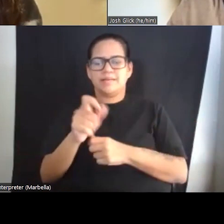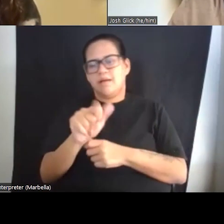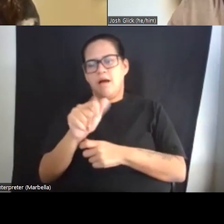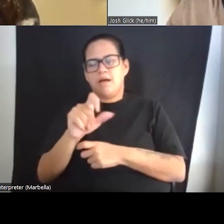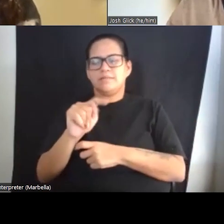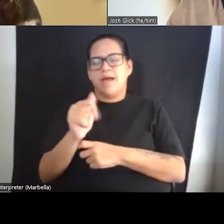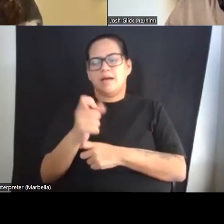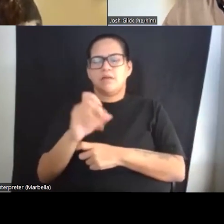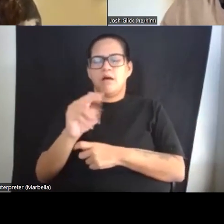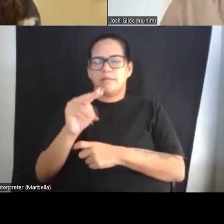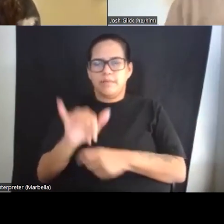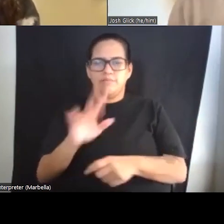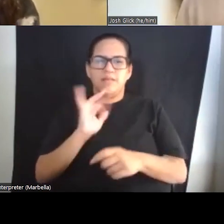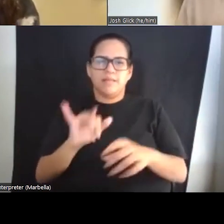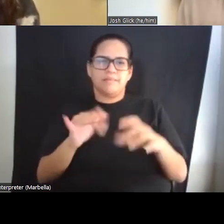grabs at the moment. So